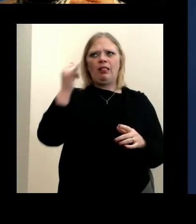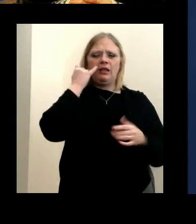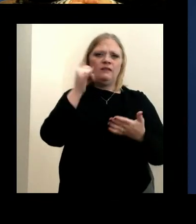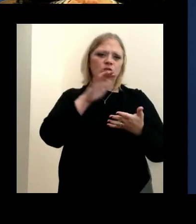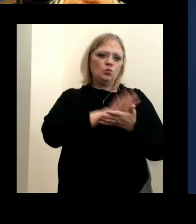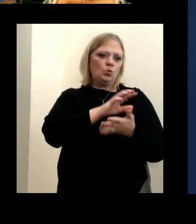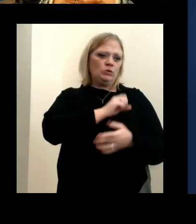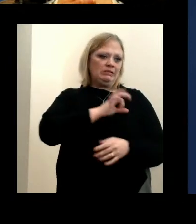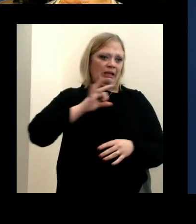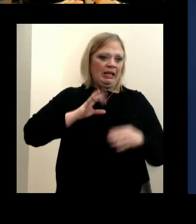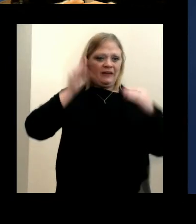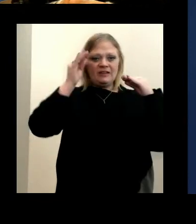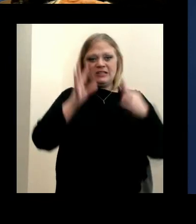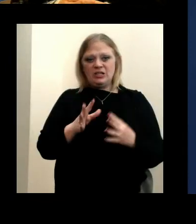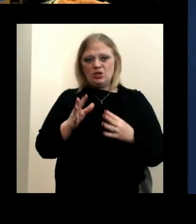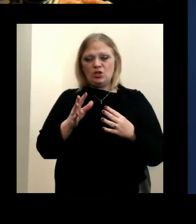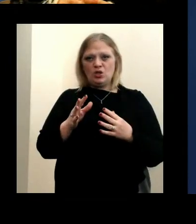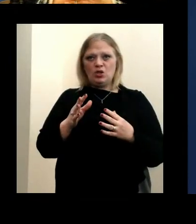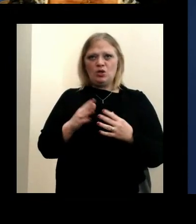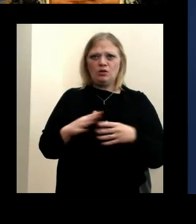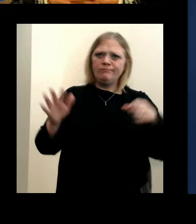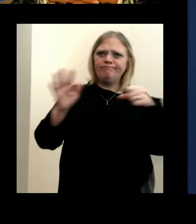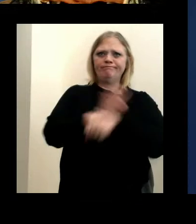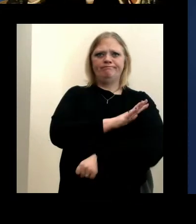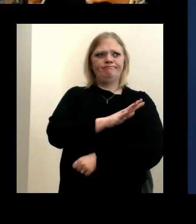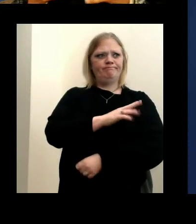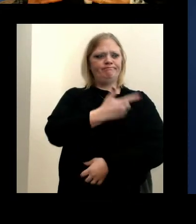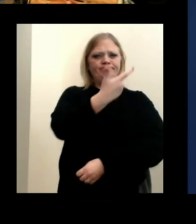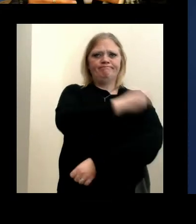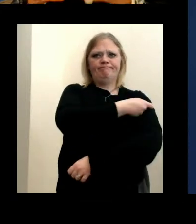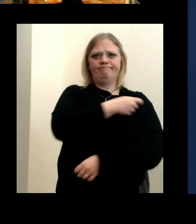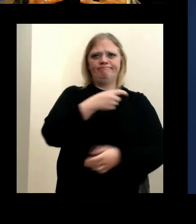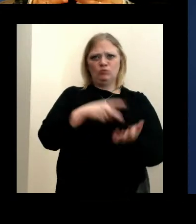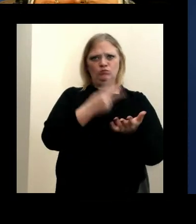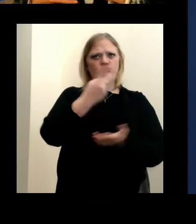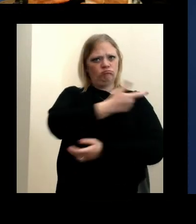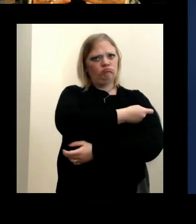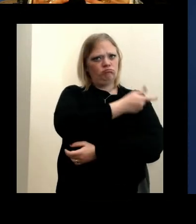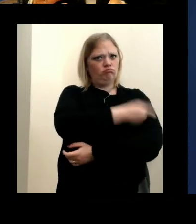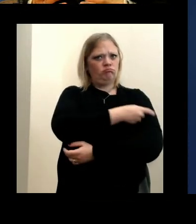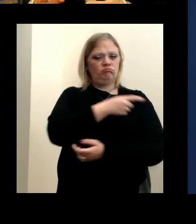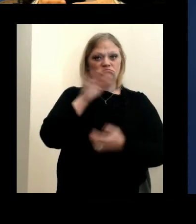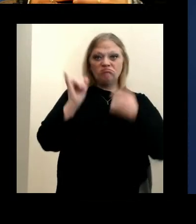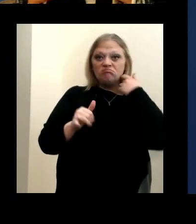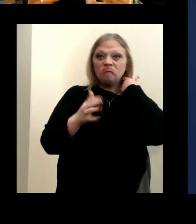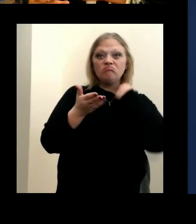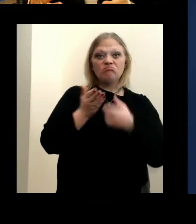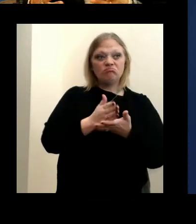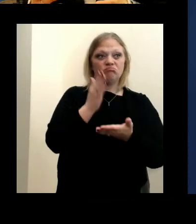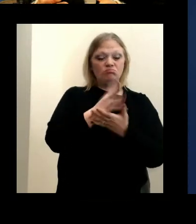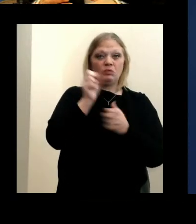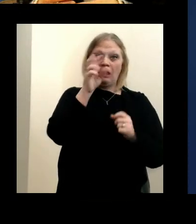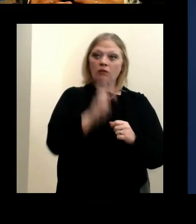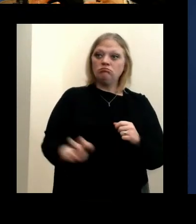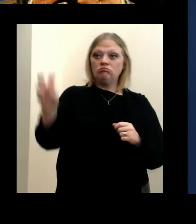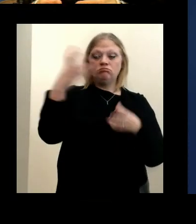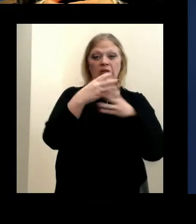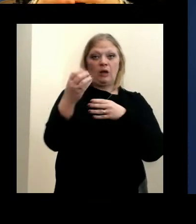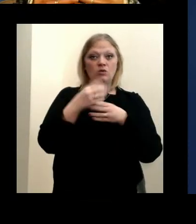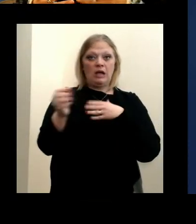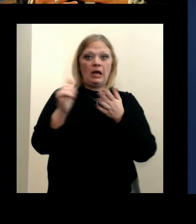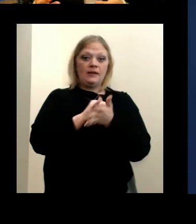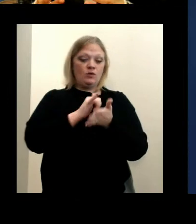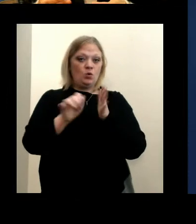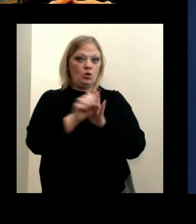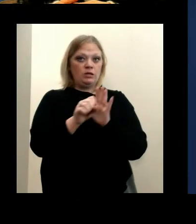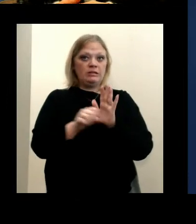or teachers have been fully immunized, is it okay if they travel outside of New York State or outside of the contiguous states